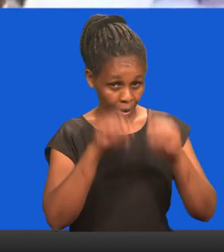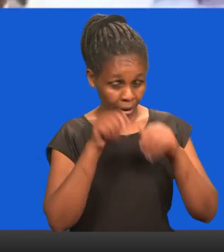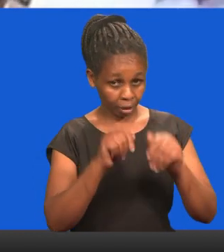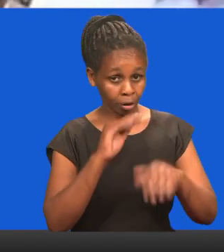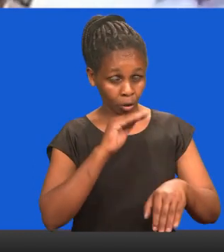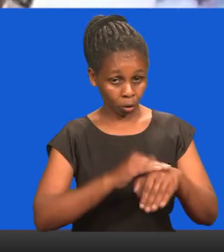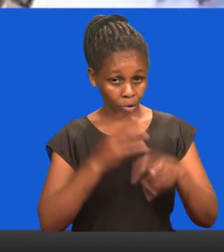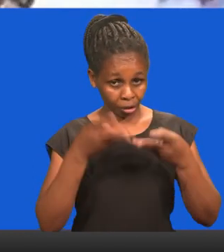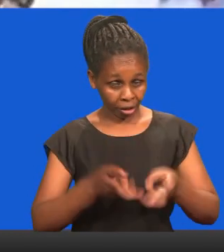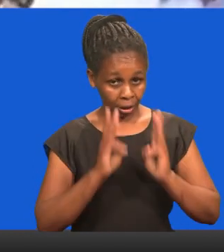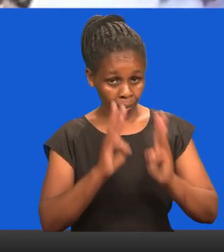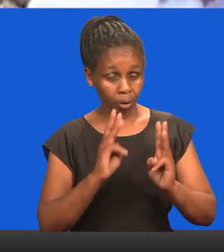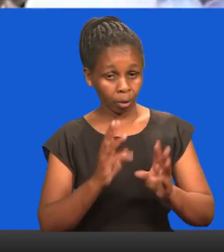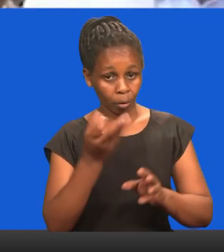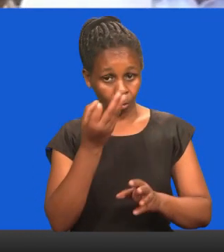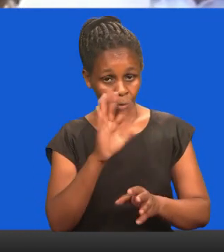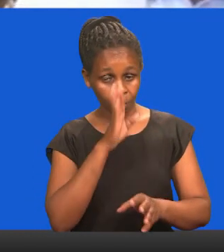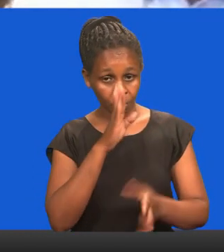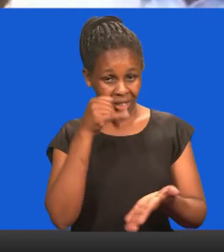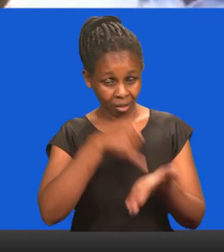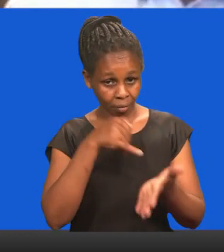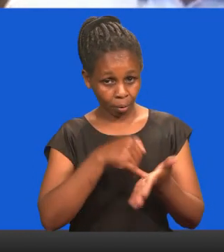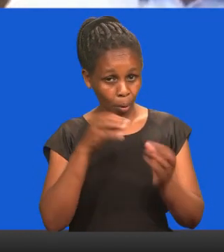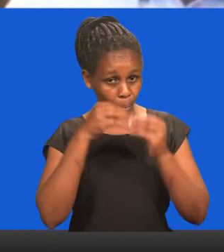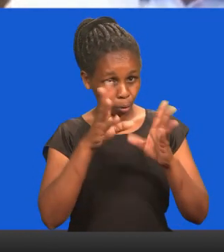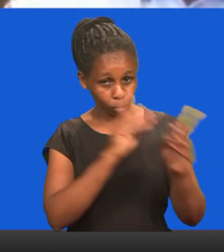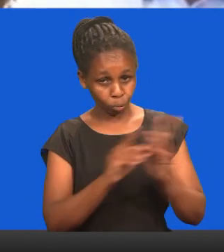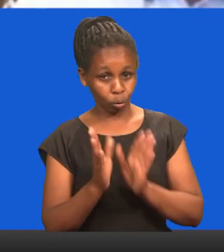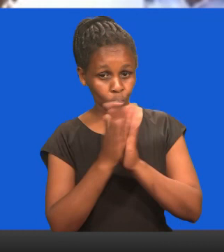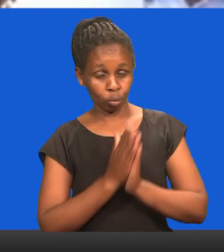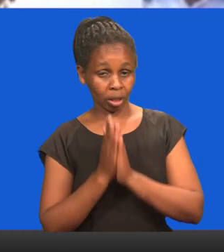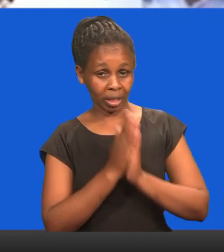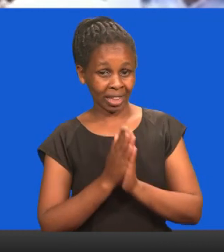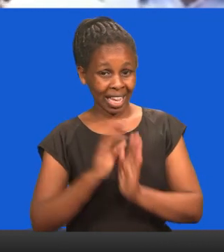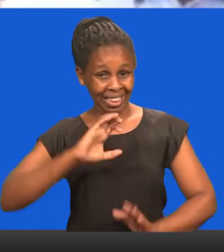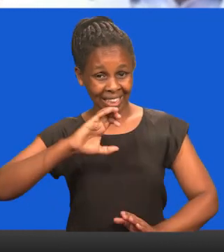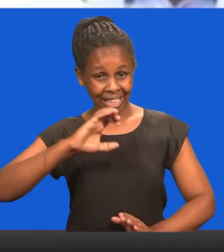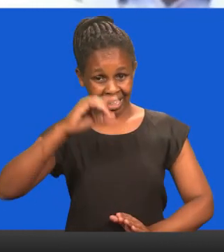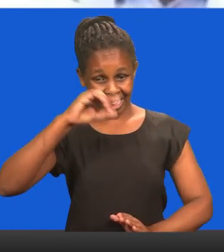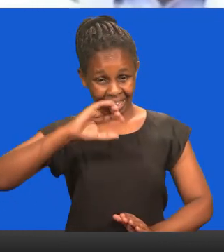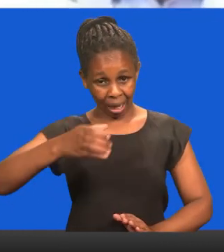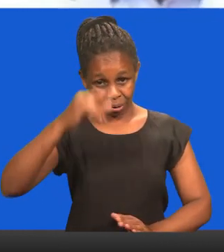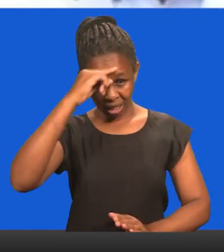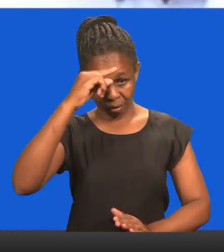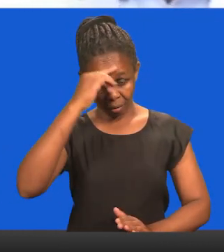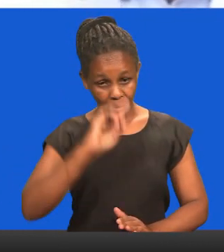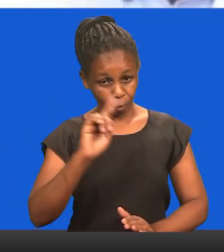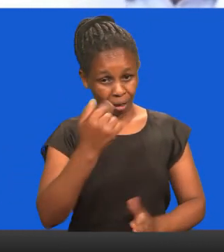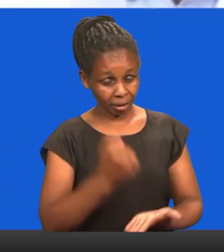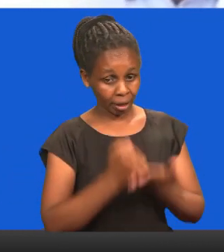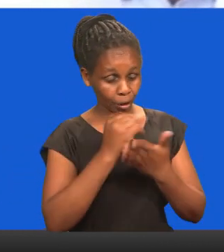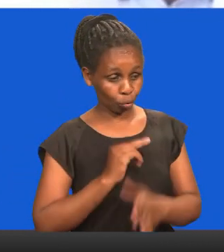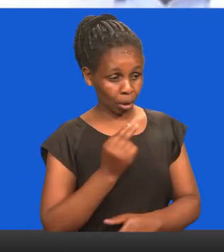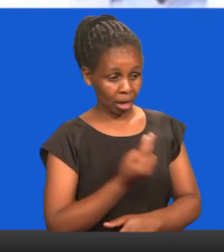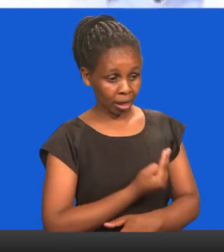Once we agree on a structured way of engagement, there's a lot more we could do together. The county government here should